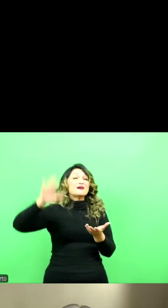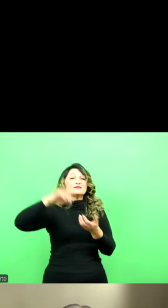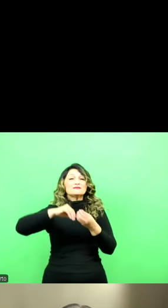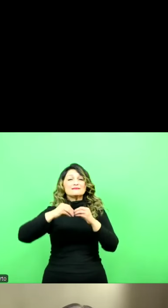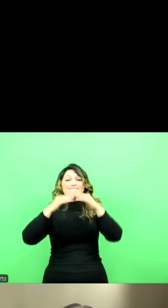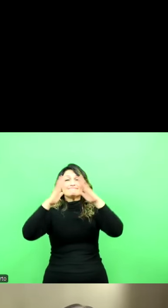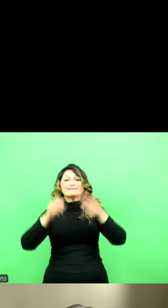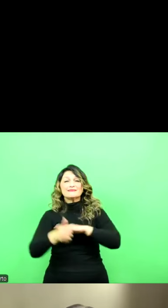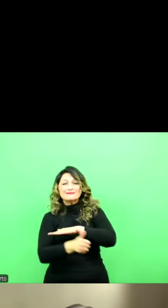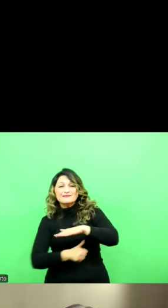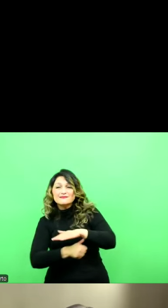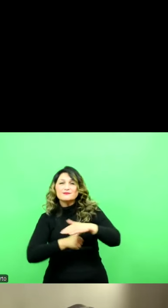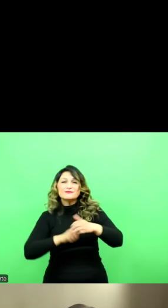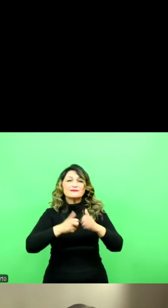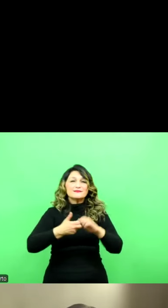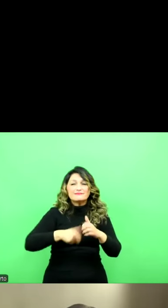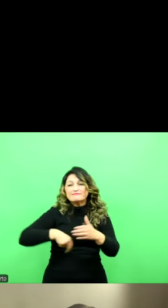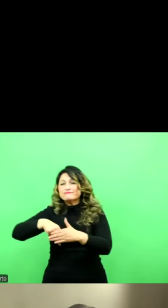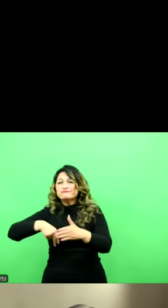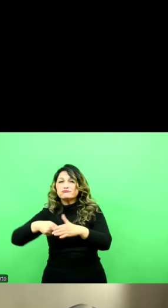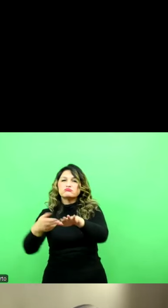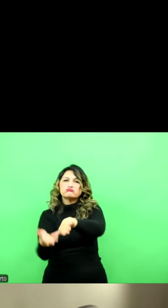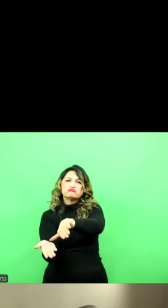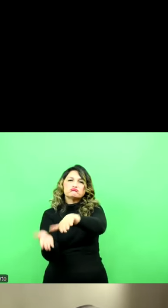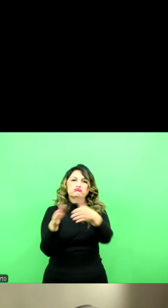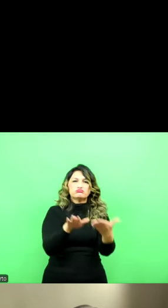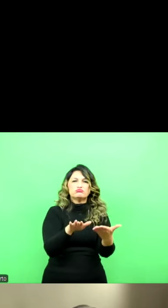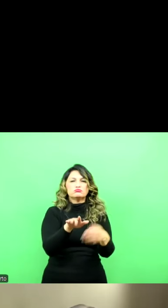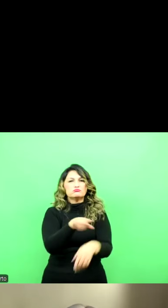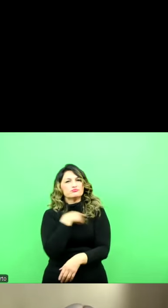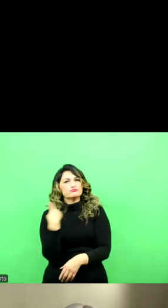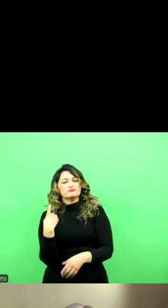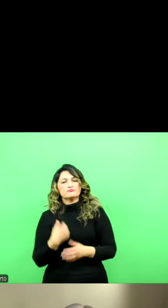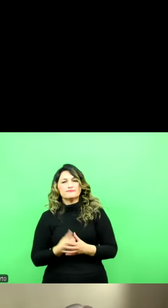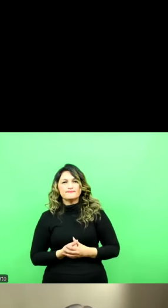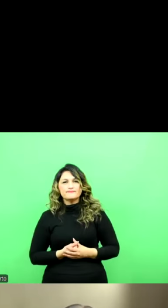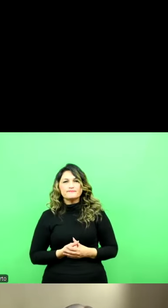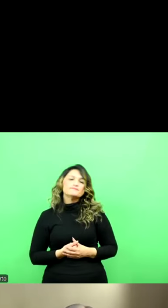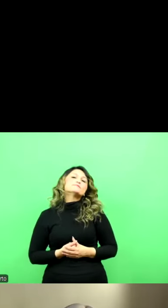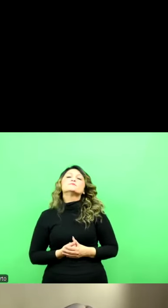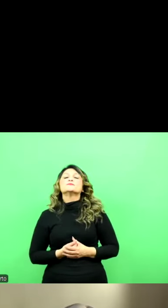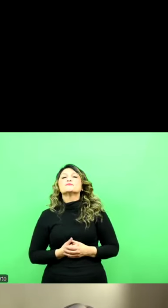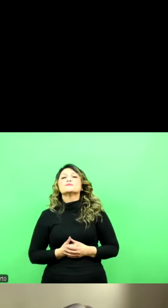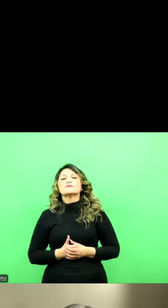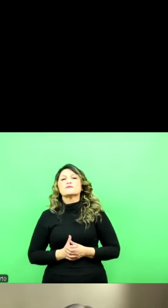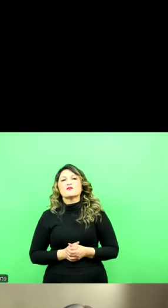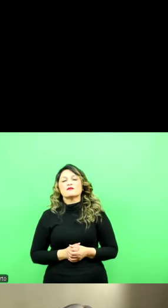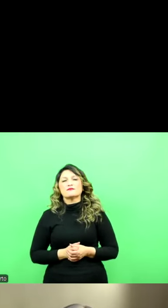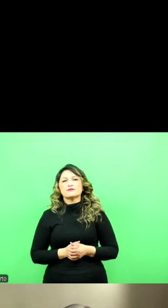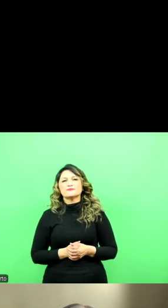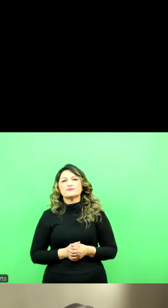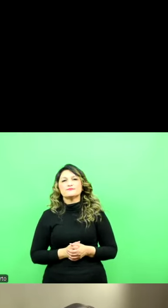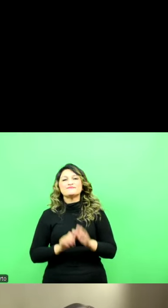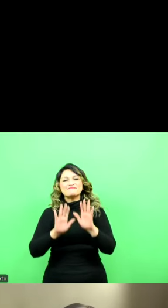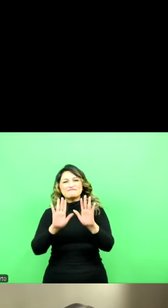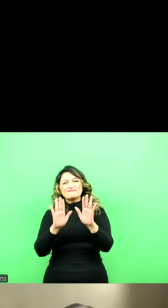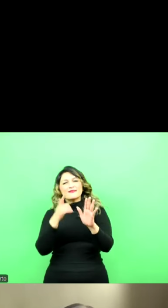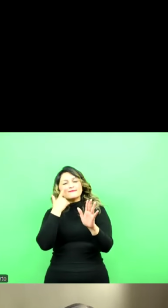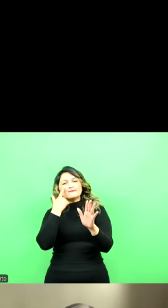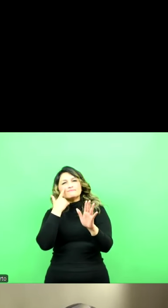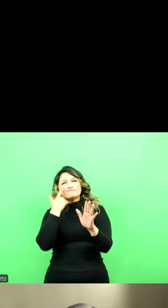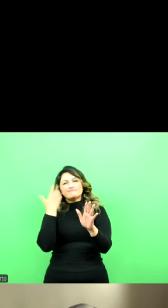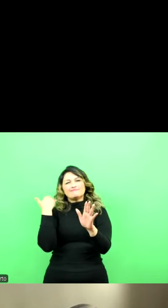preparedness or mitigation steps by older persons. We've talked earlier about the visual and auditory challenges